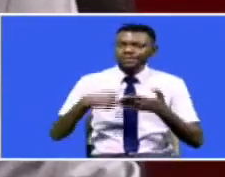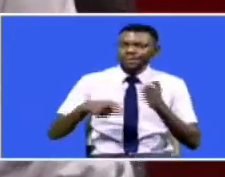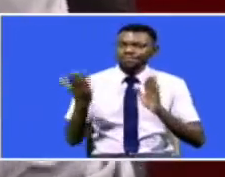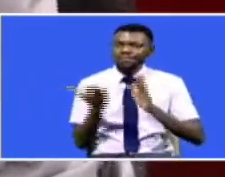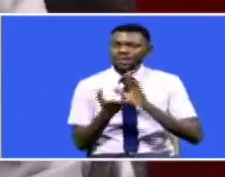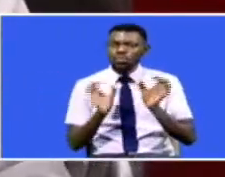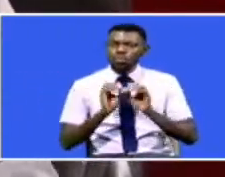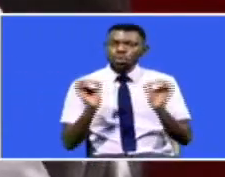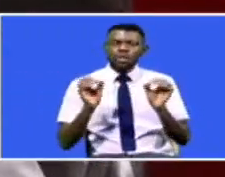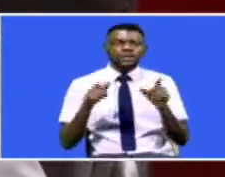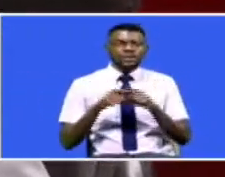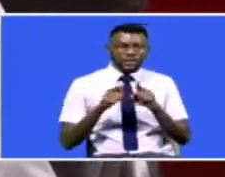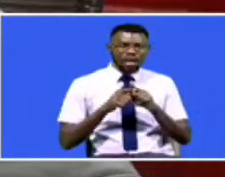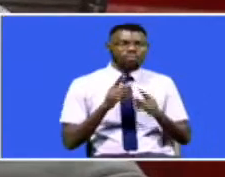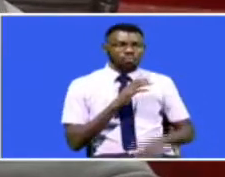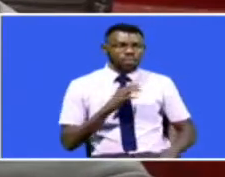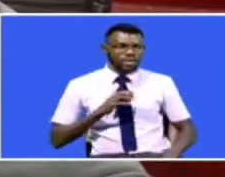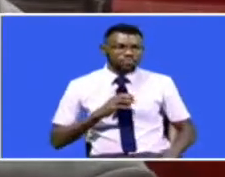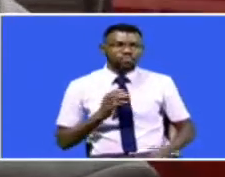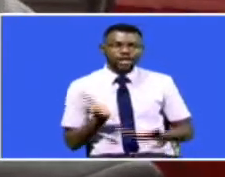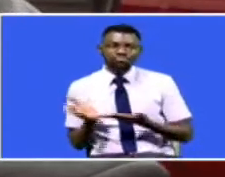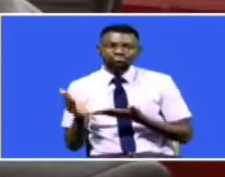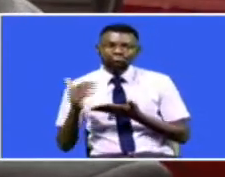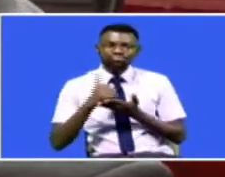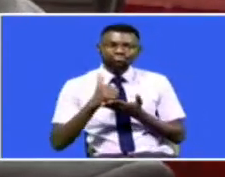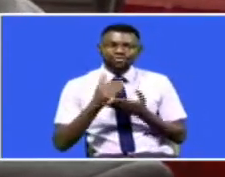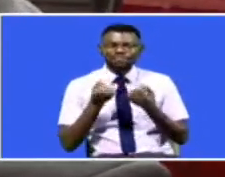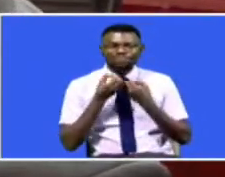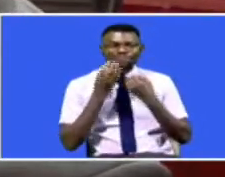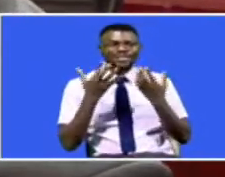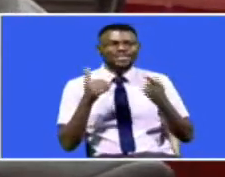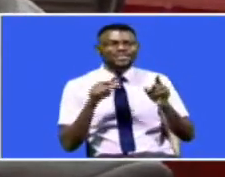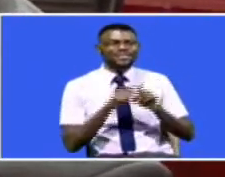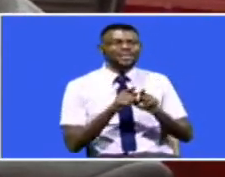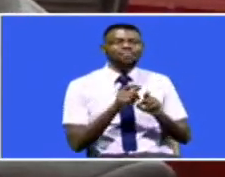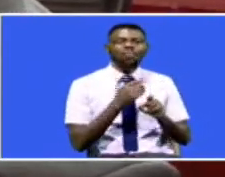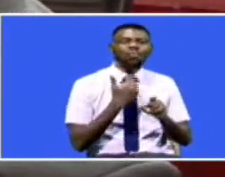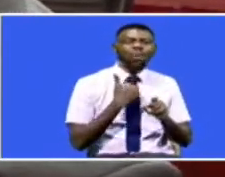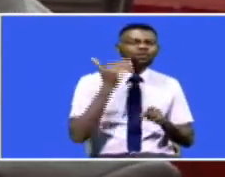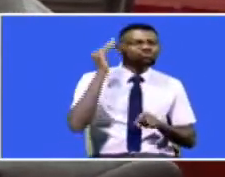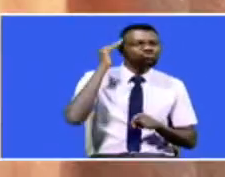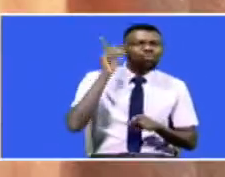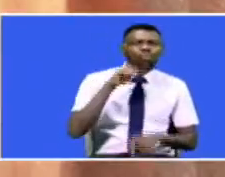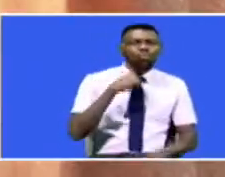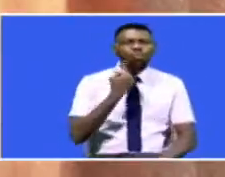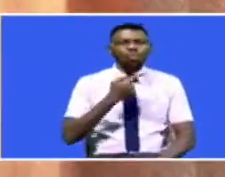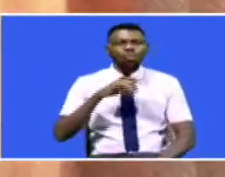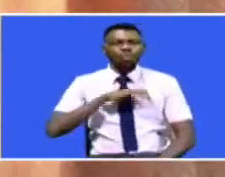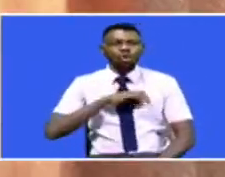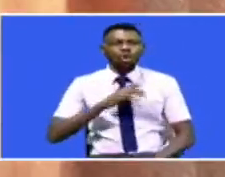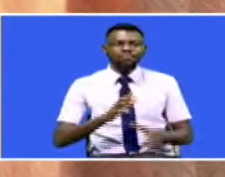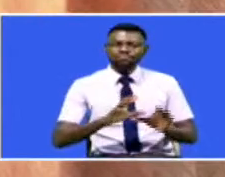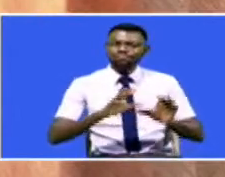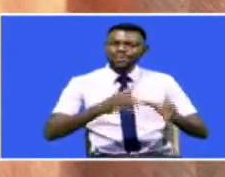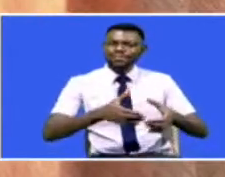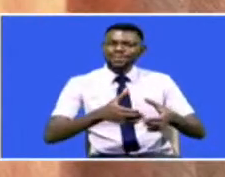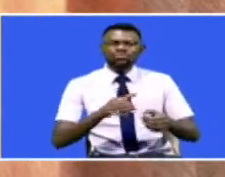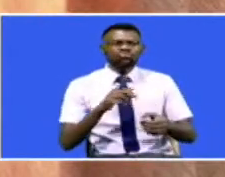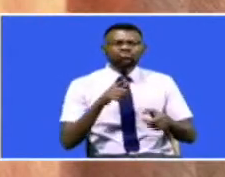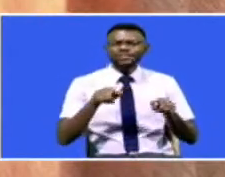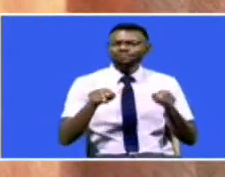to dissimulation of information and intentional withholding of shareholders' identities. You've been running this